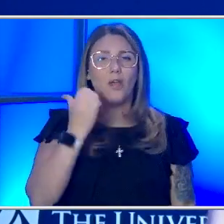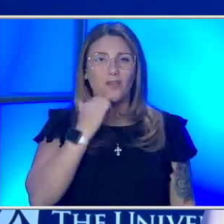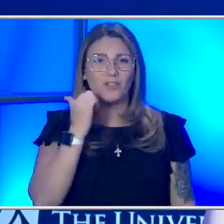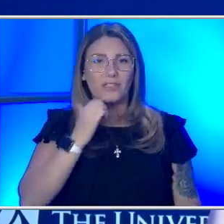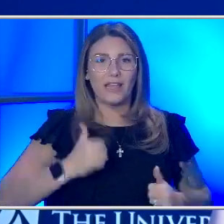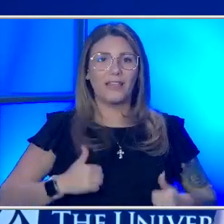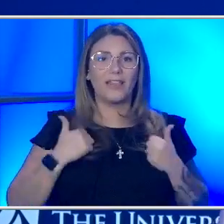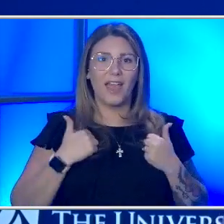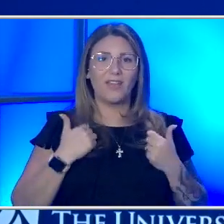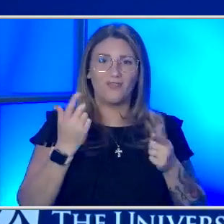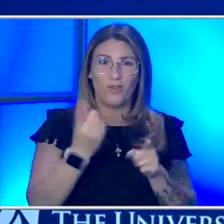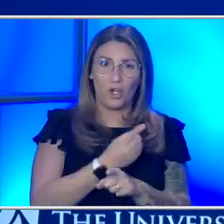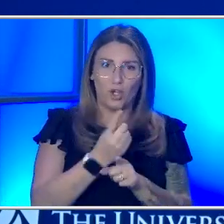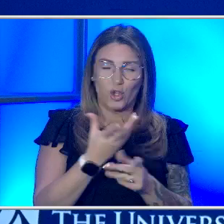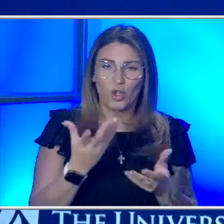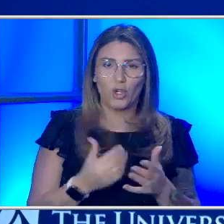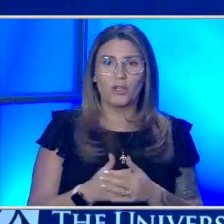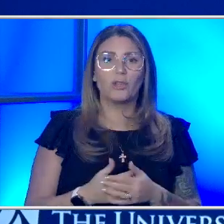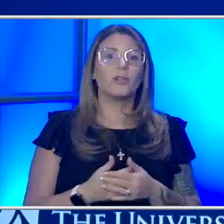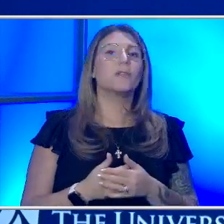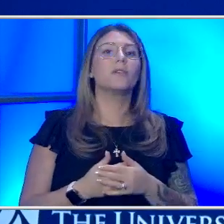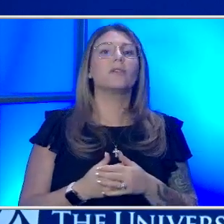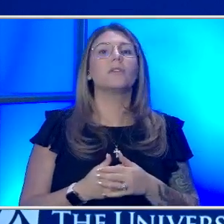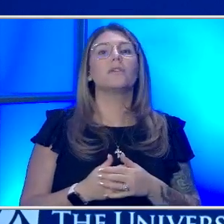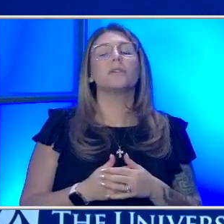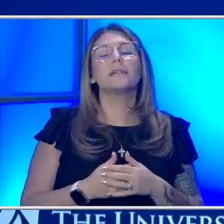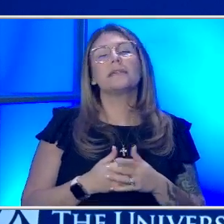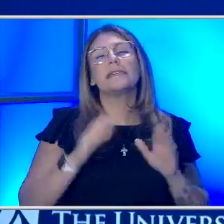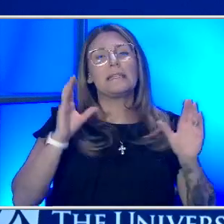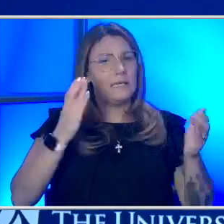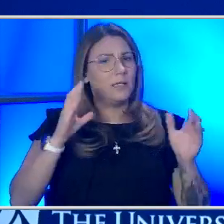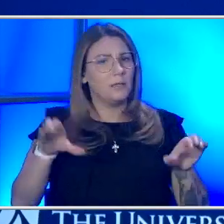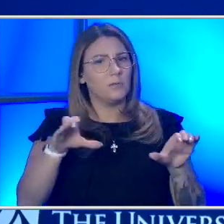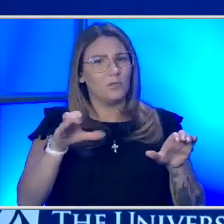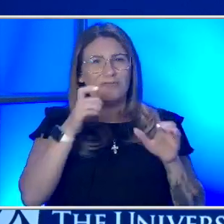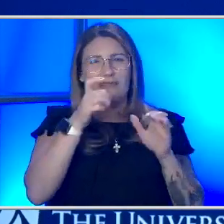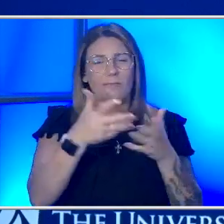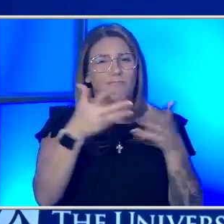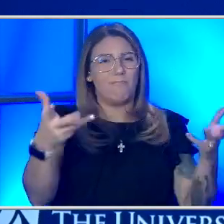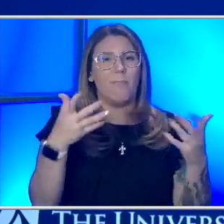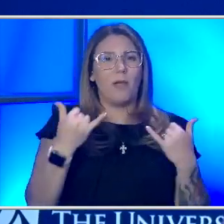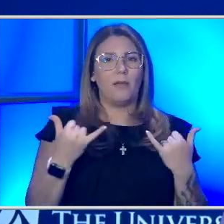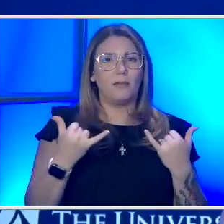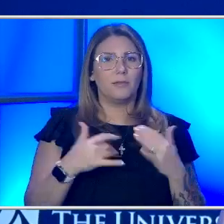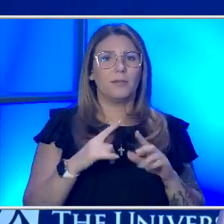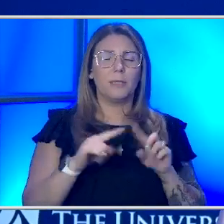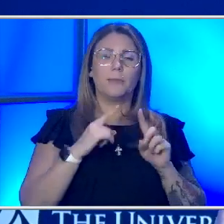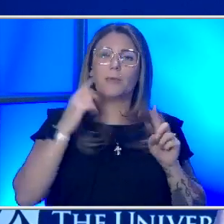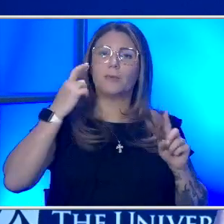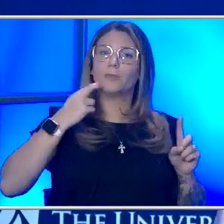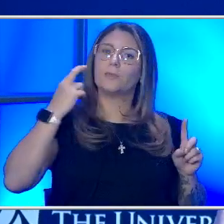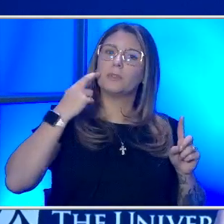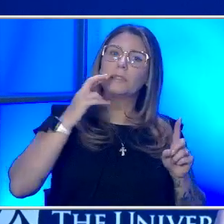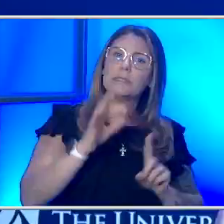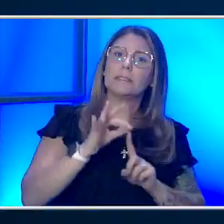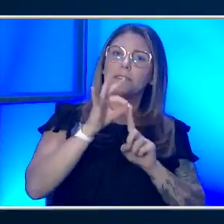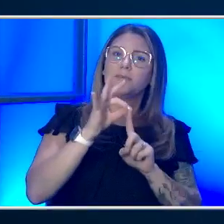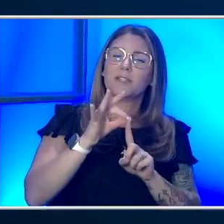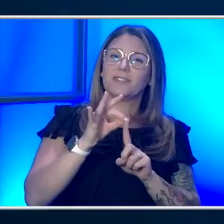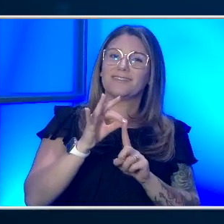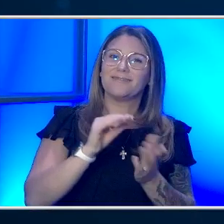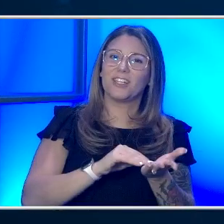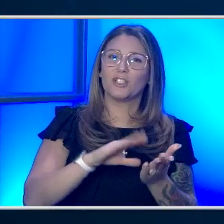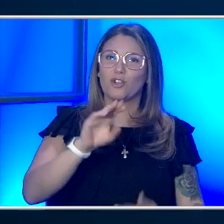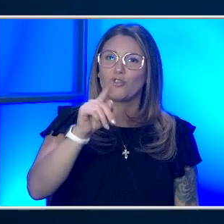basis, which it seems to be doing less now. And I think those, for reasons especially that Dr. Coomer mentioned. Yeah, the height